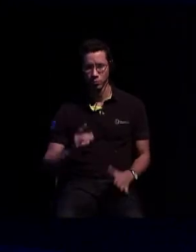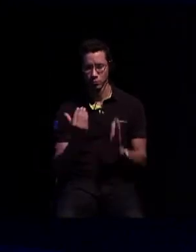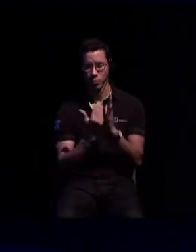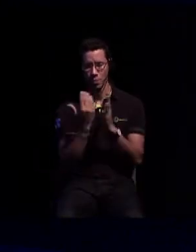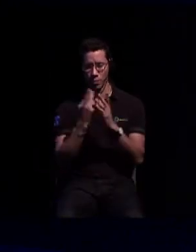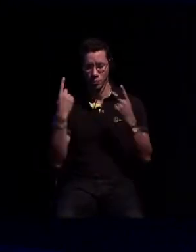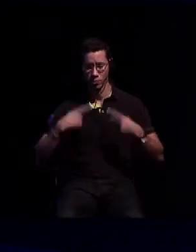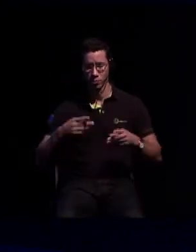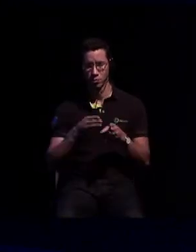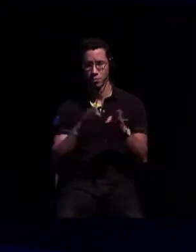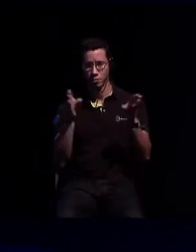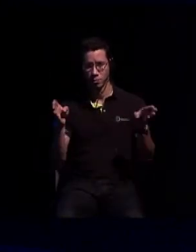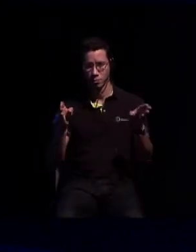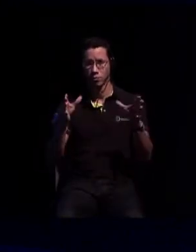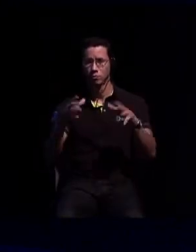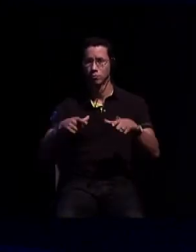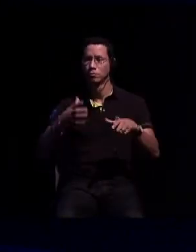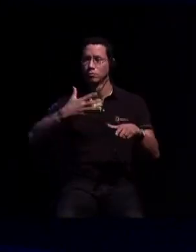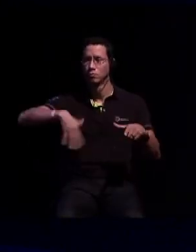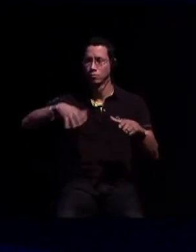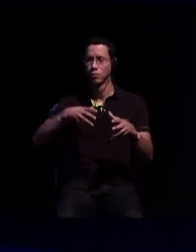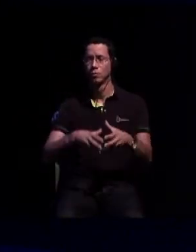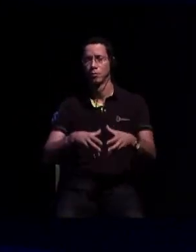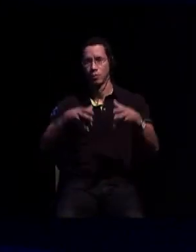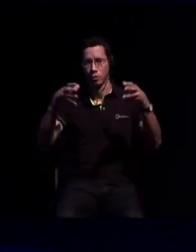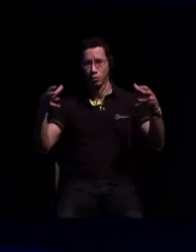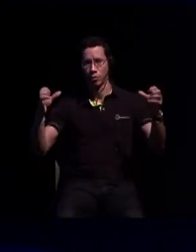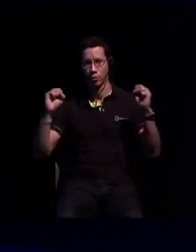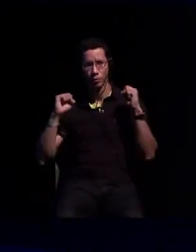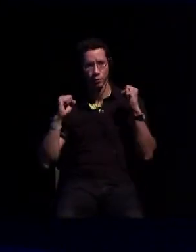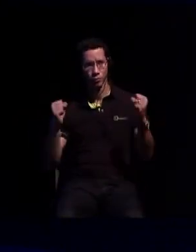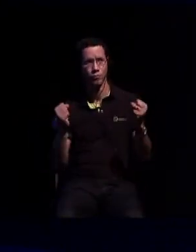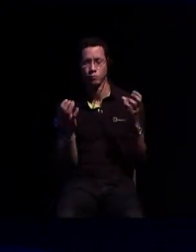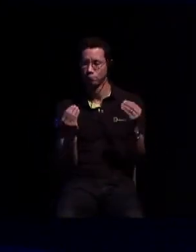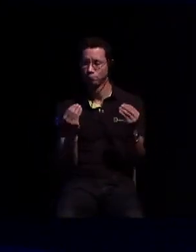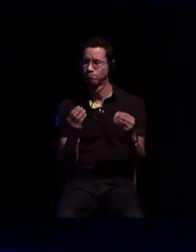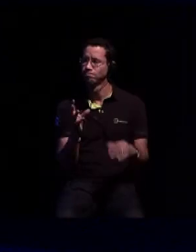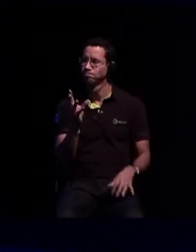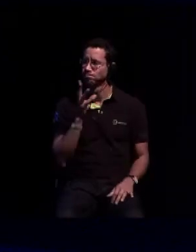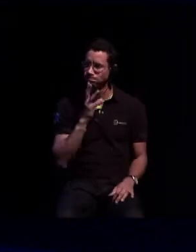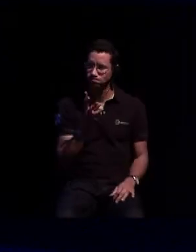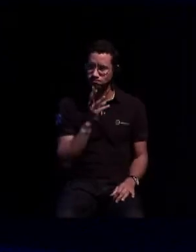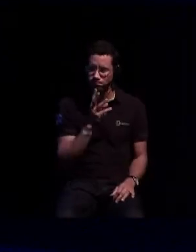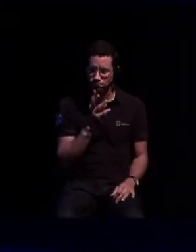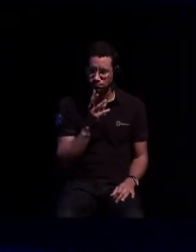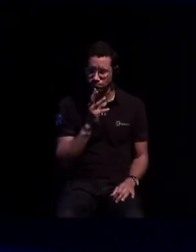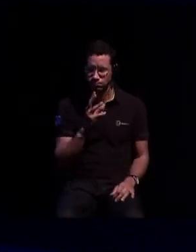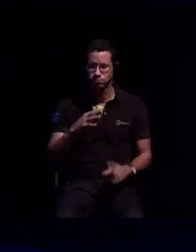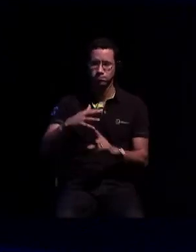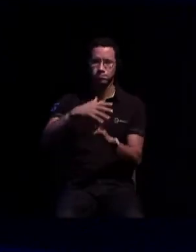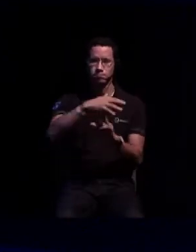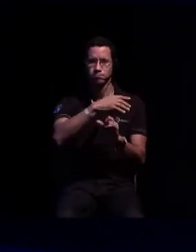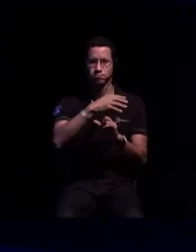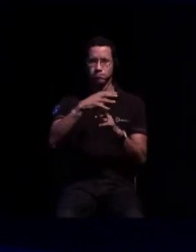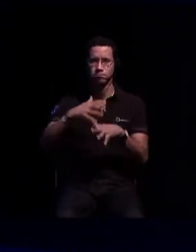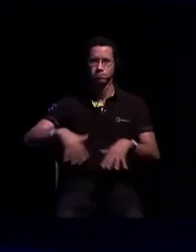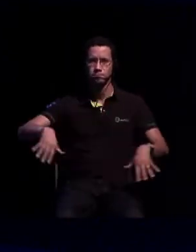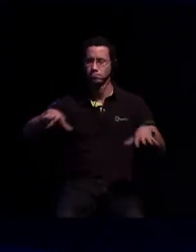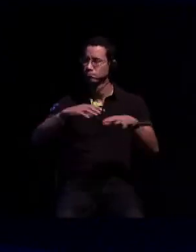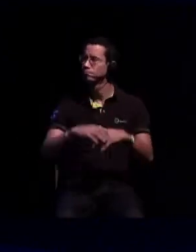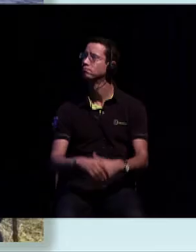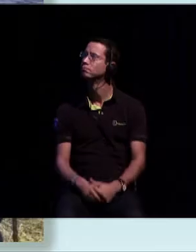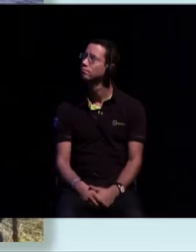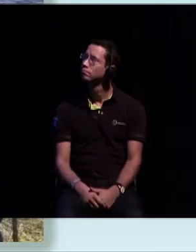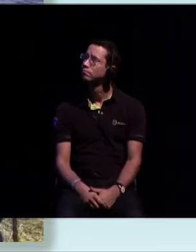are greater efforts to get recognition of the rights of Mother Nature from Cochabamba Declaration of